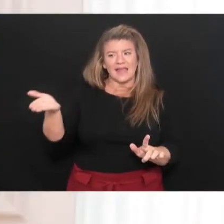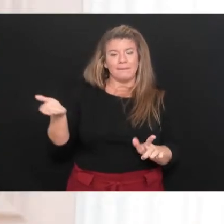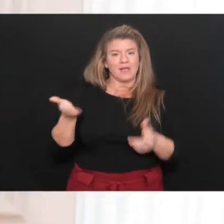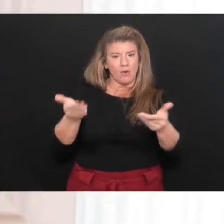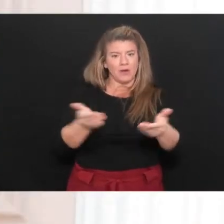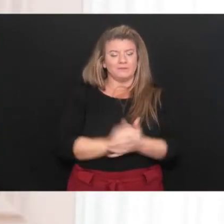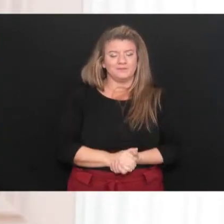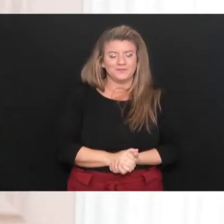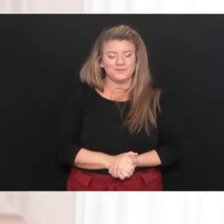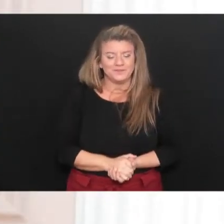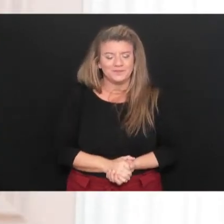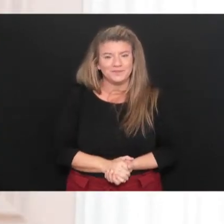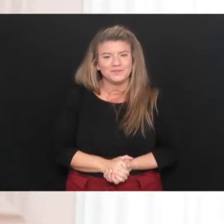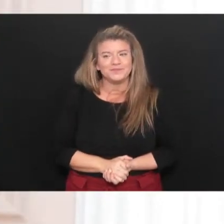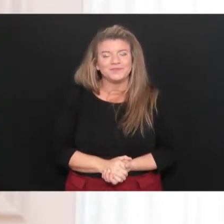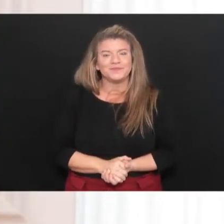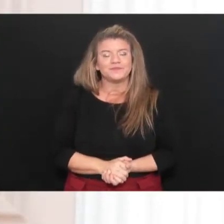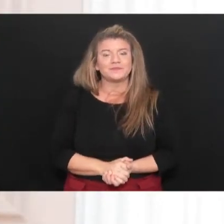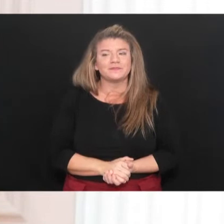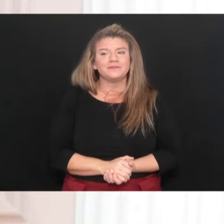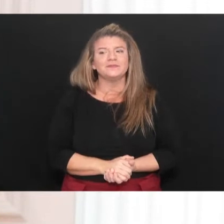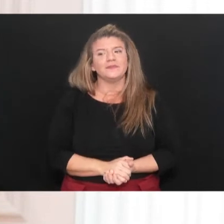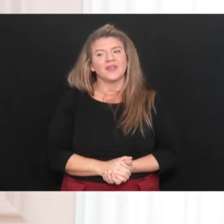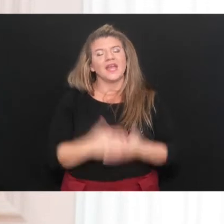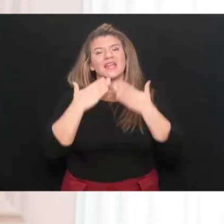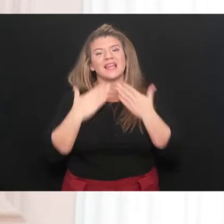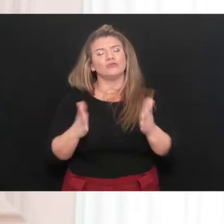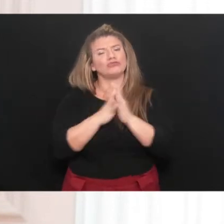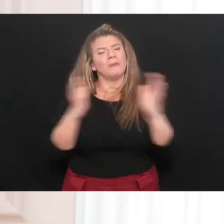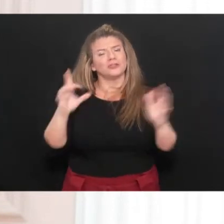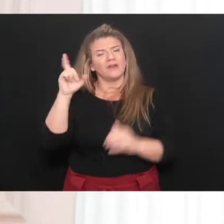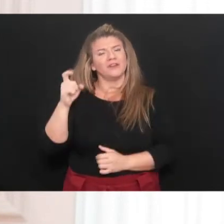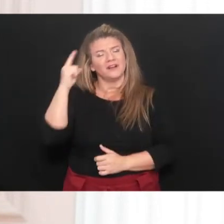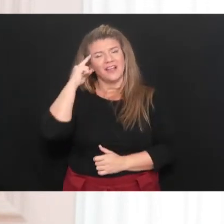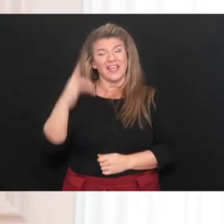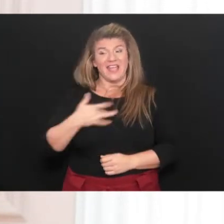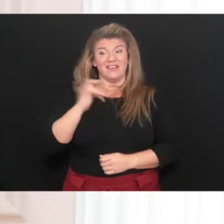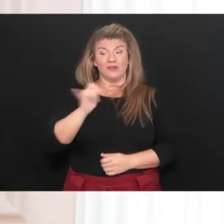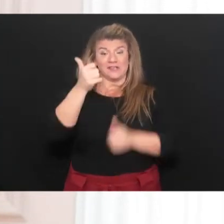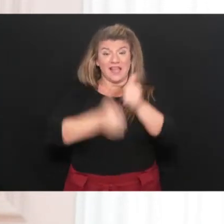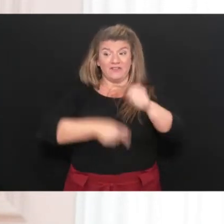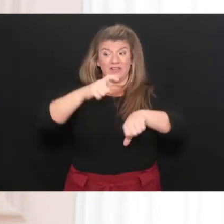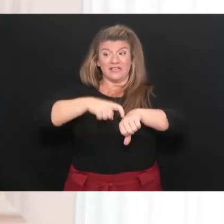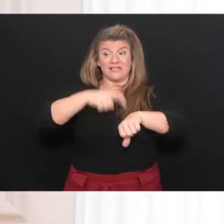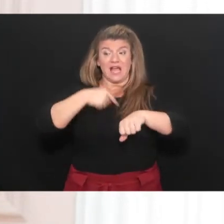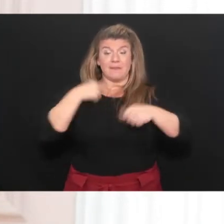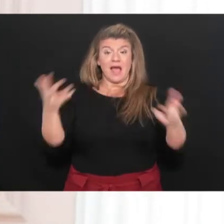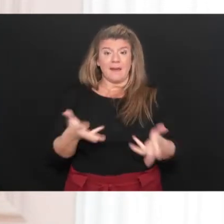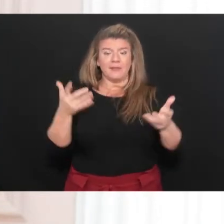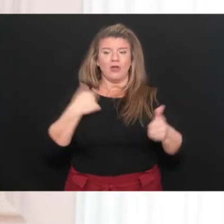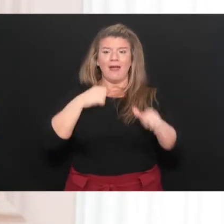sir. Governor, thank you very much. And it feels like every time I'm here, I continue